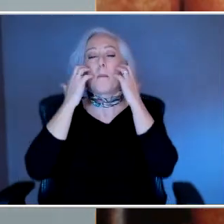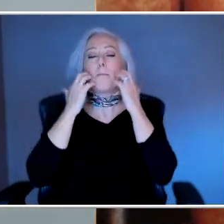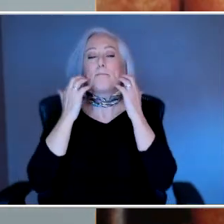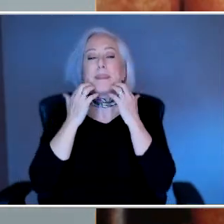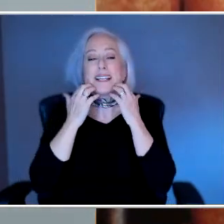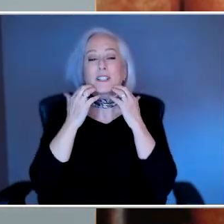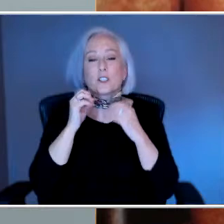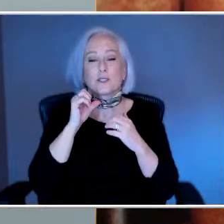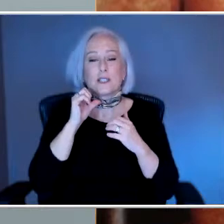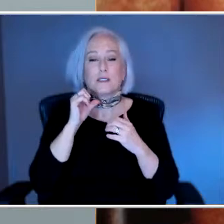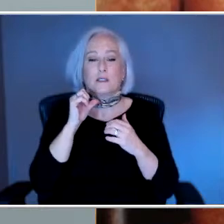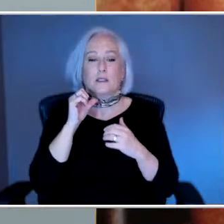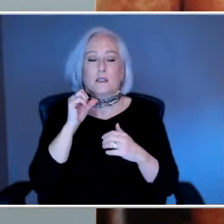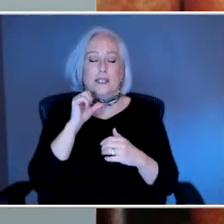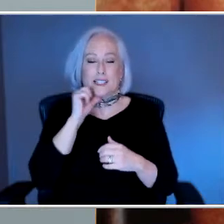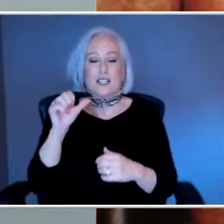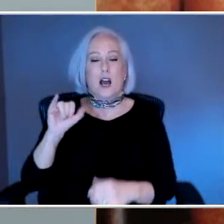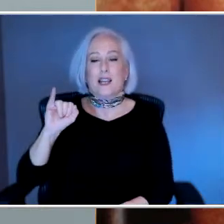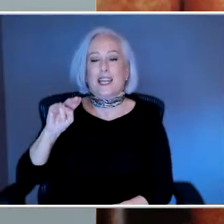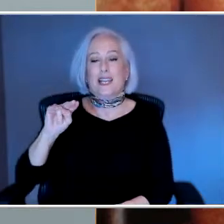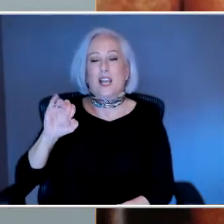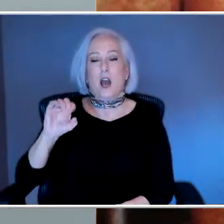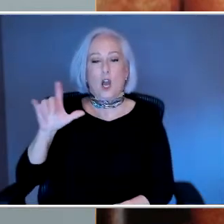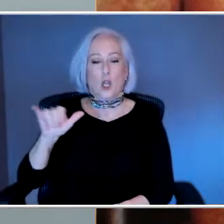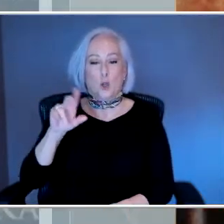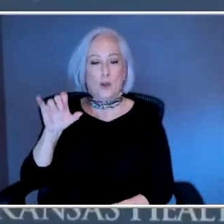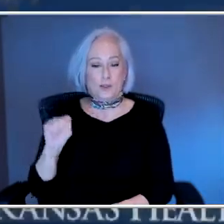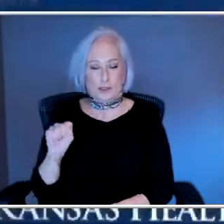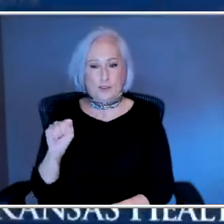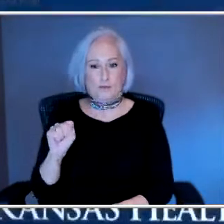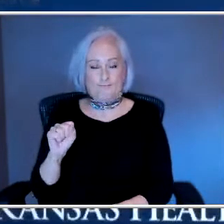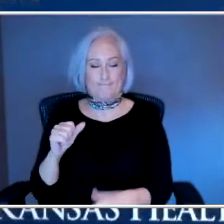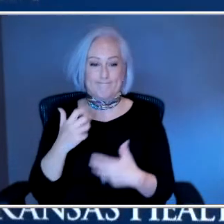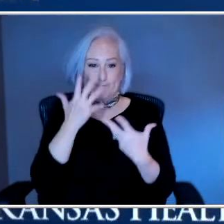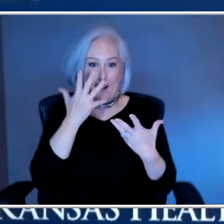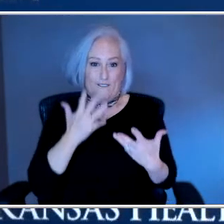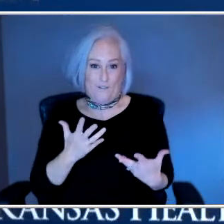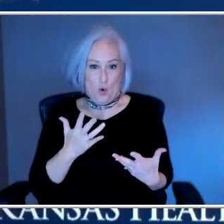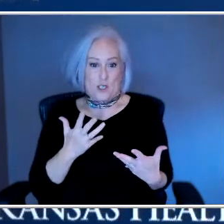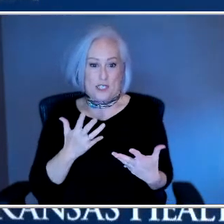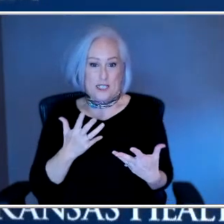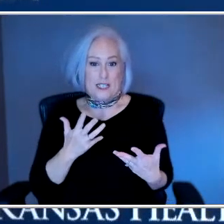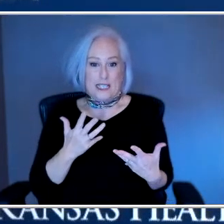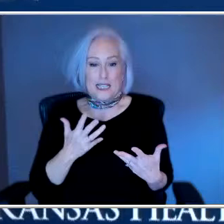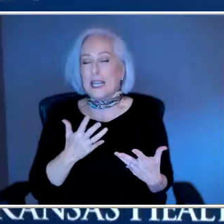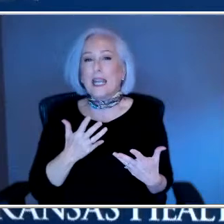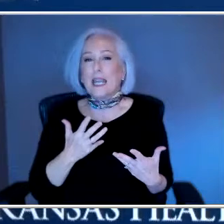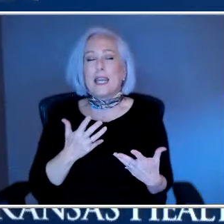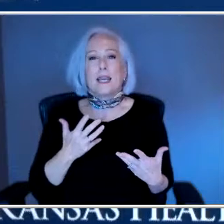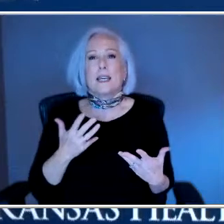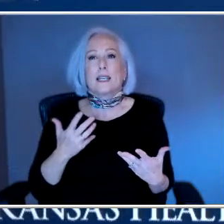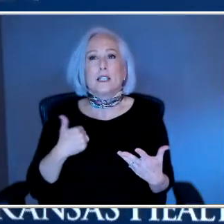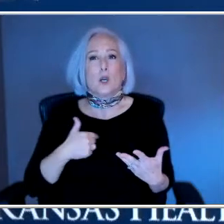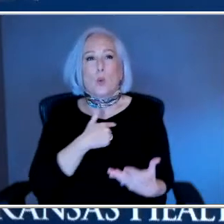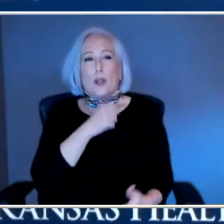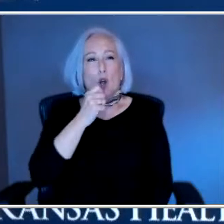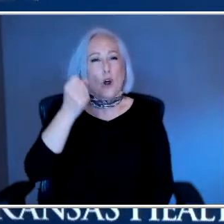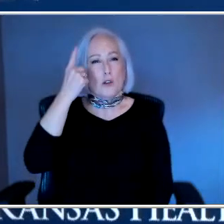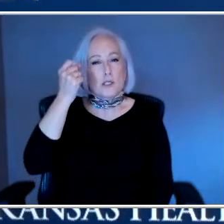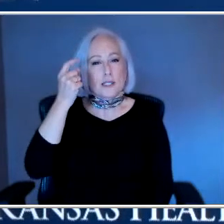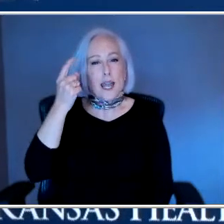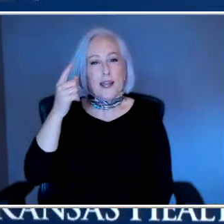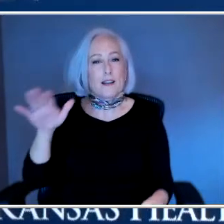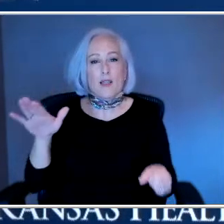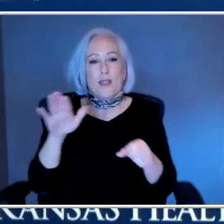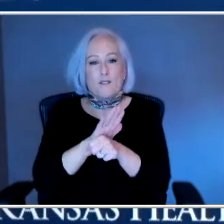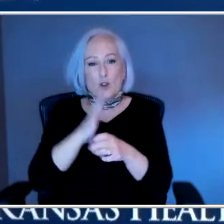So unfortunately, or fortunately, we have a recency bias right now. We don't understand really what the full disease process is,